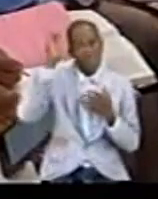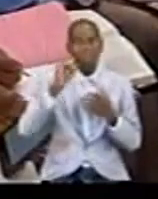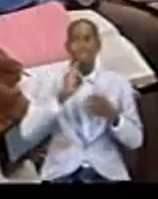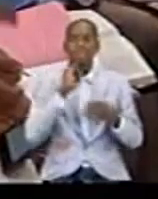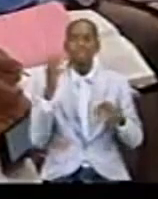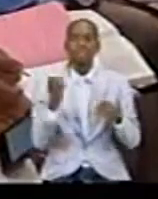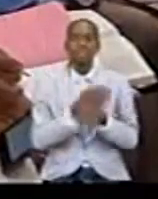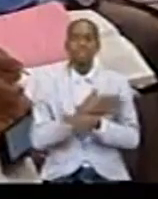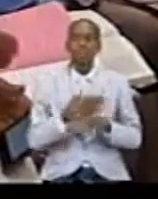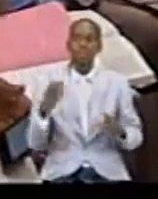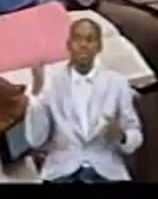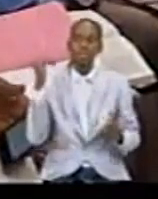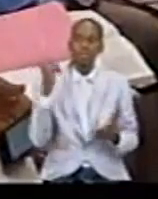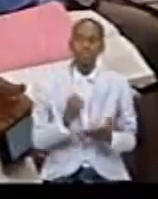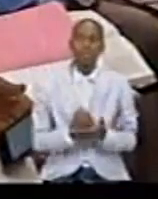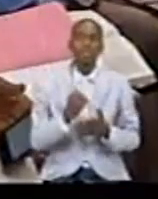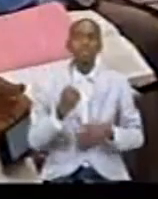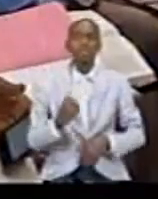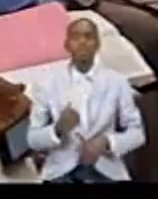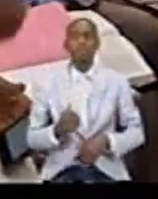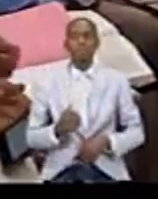Amen. Amen.